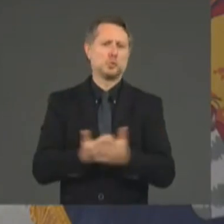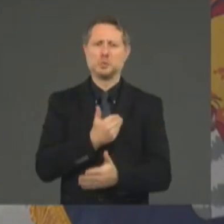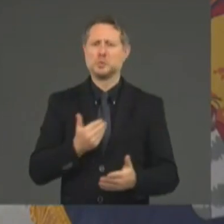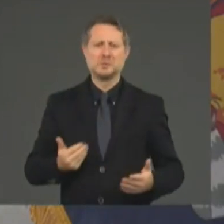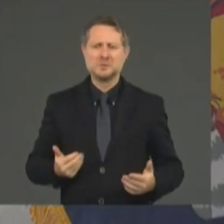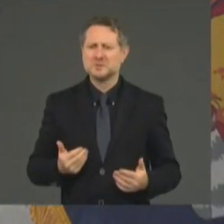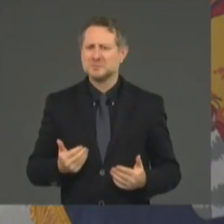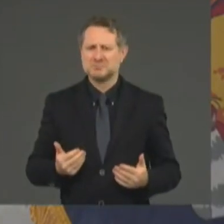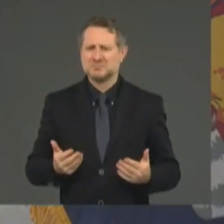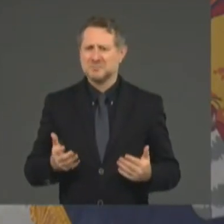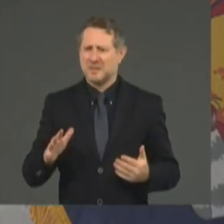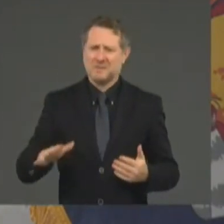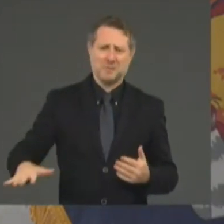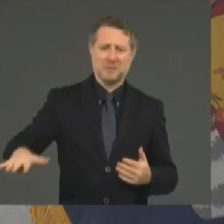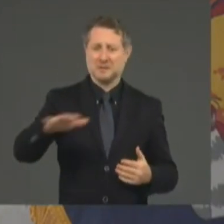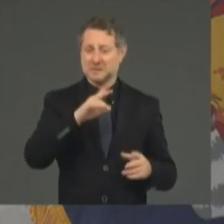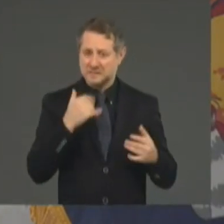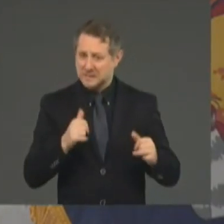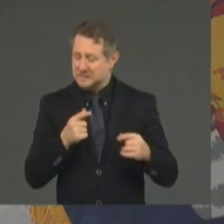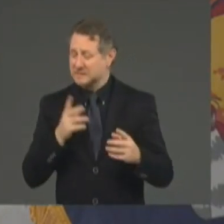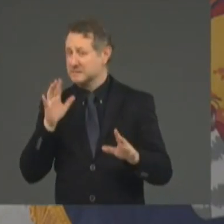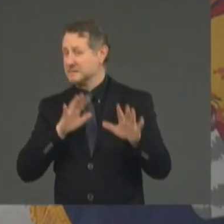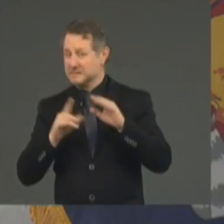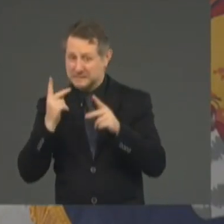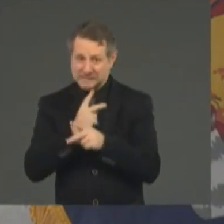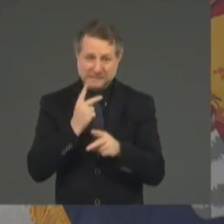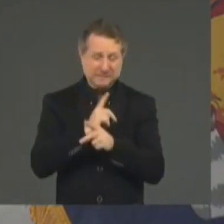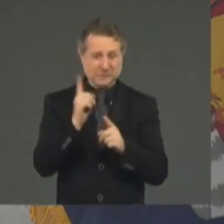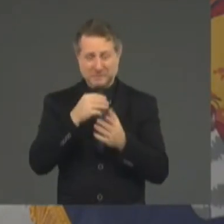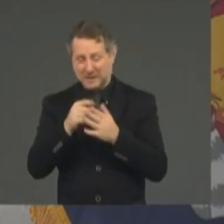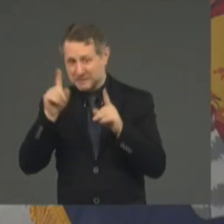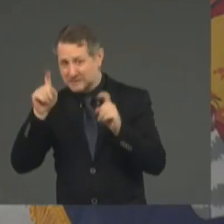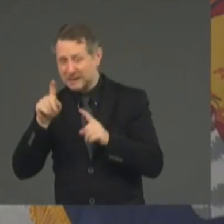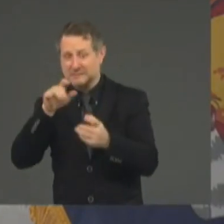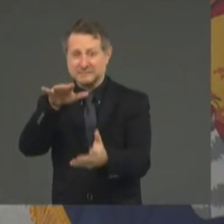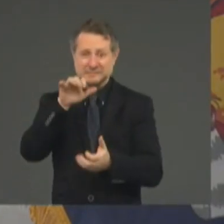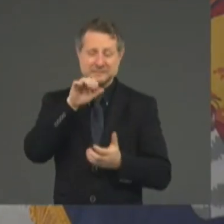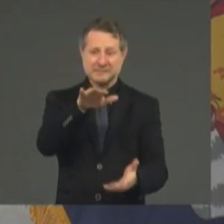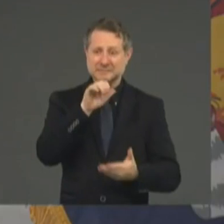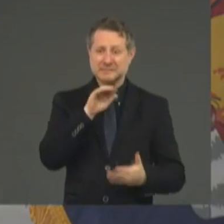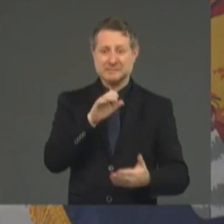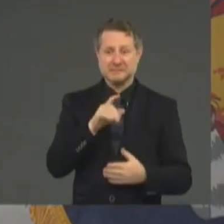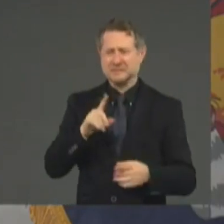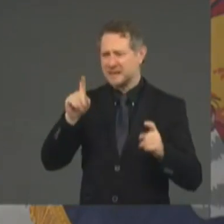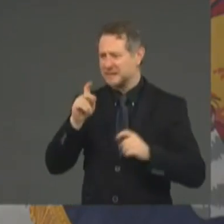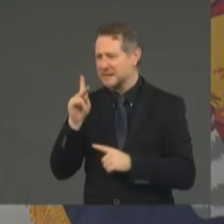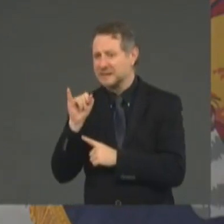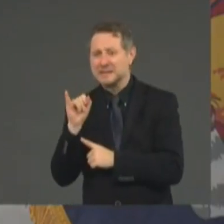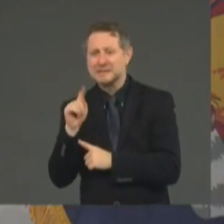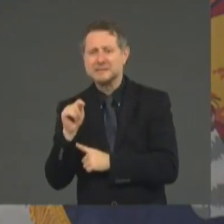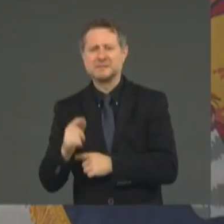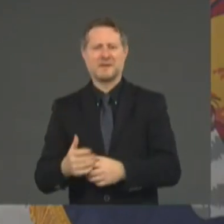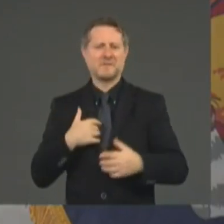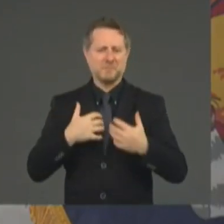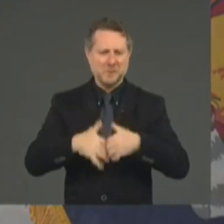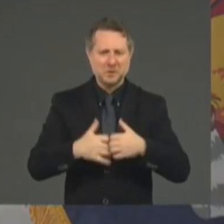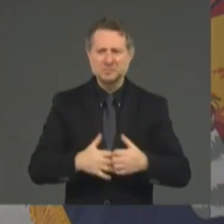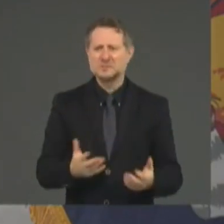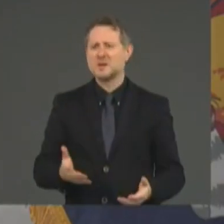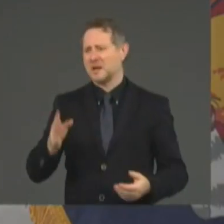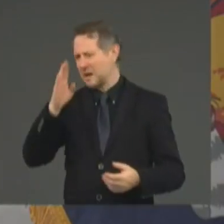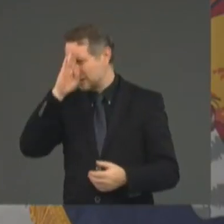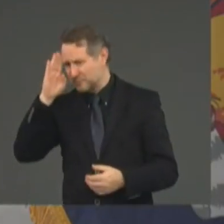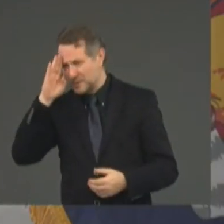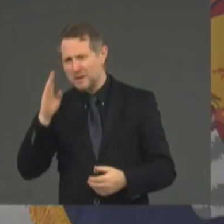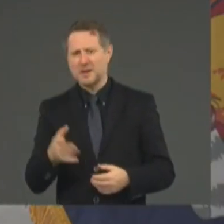Everyone is trying to figure out how to get tests, how to buy tests, how to get the testing kits, how to get the testing machines. Hospitals are doing that, labs are doing